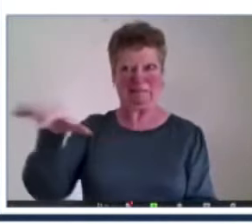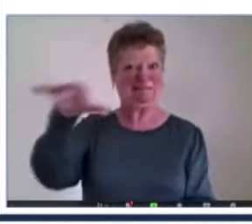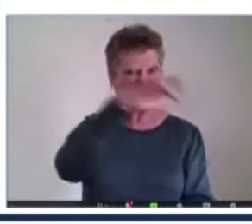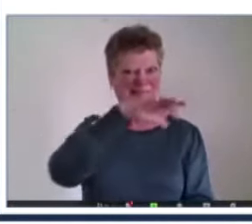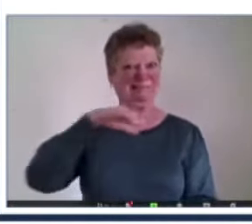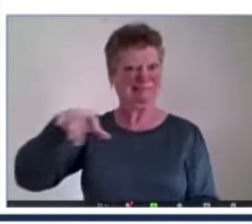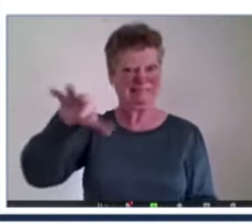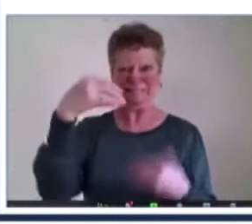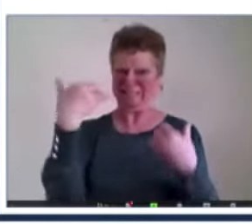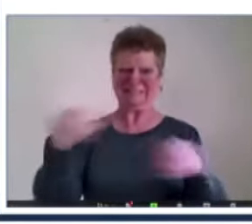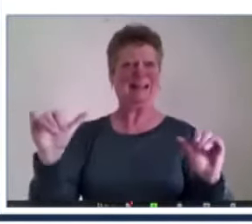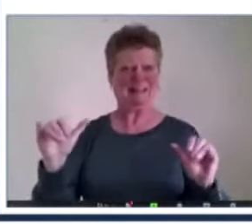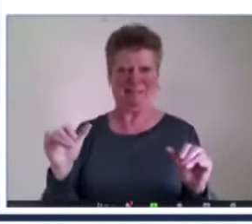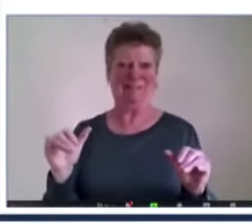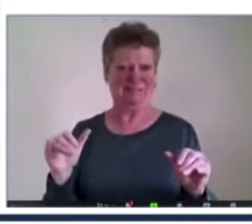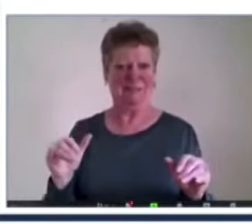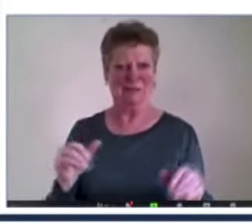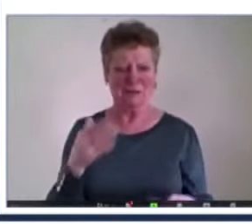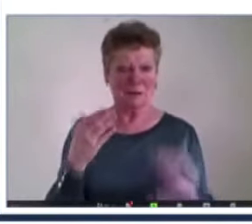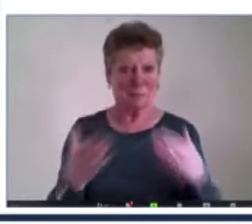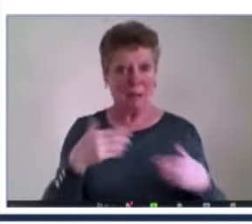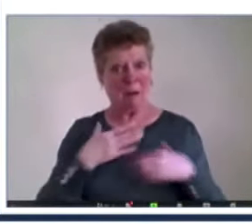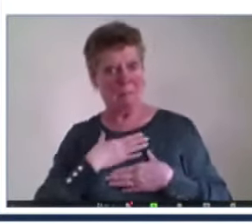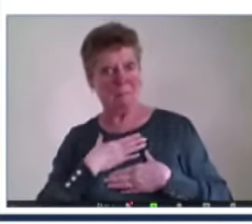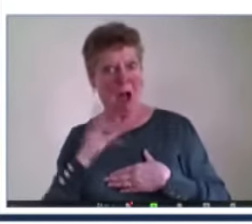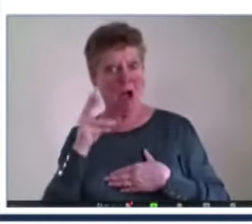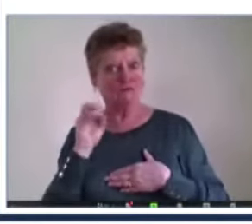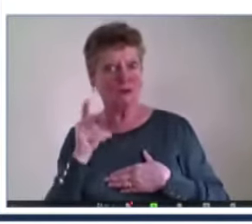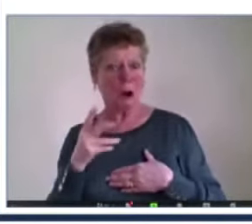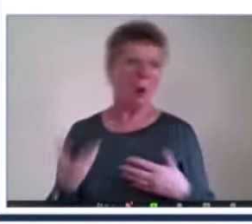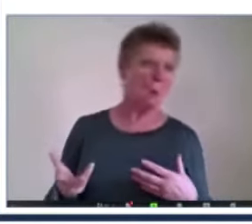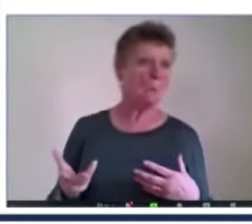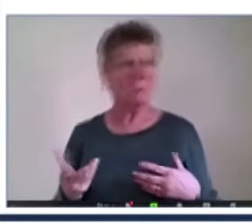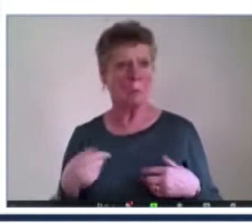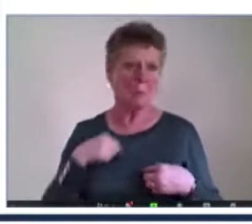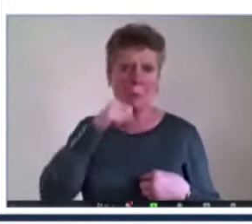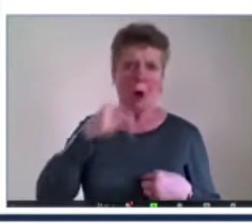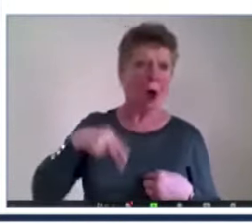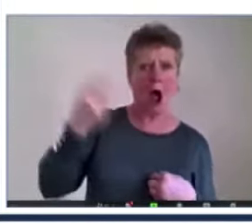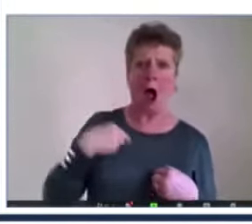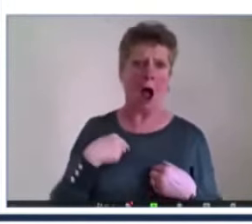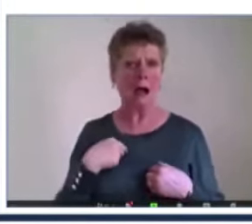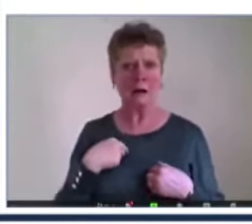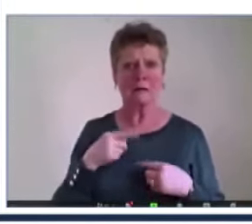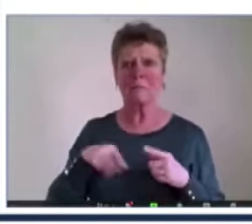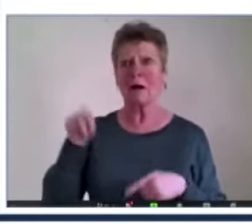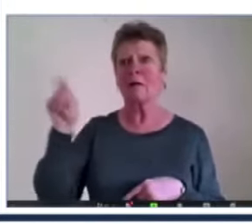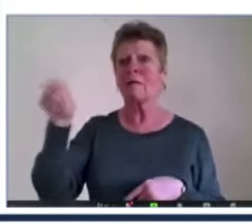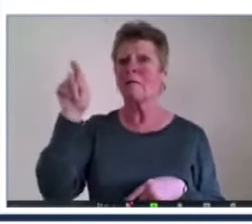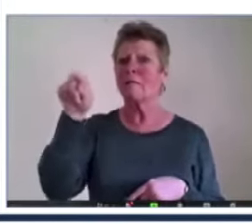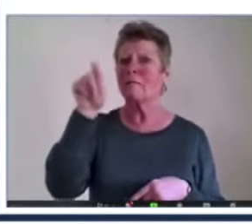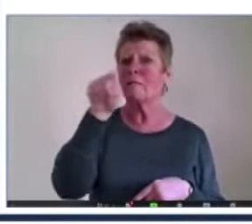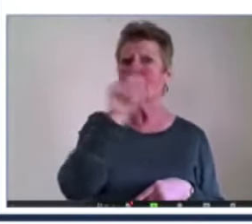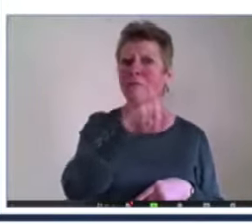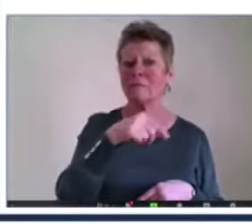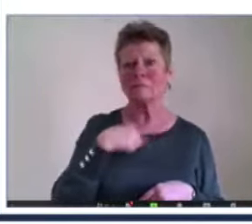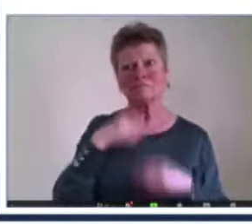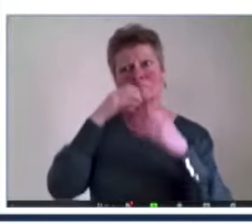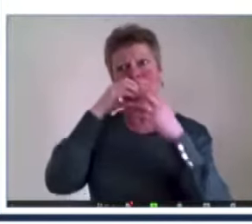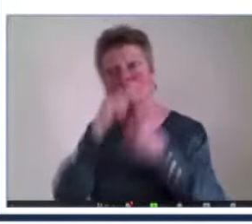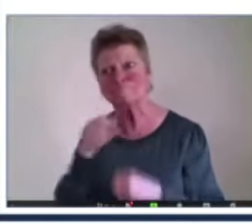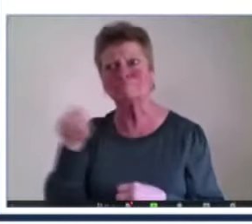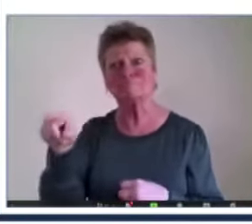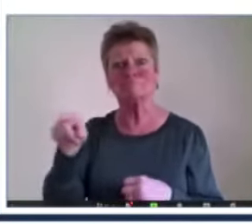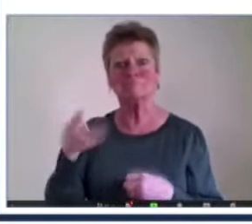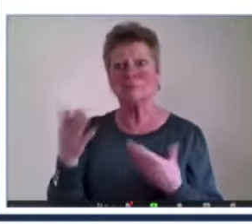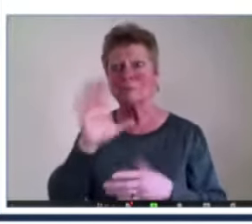us. And even though your risk may not be particularly high, the risk of people around you, the ones you love, and maybe the ones